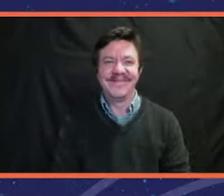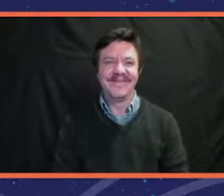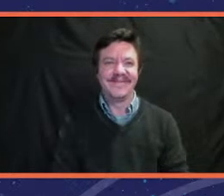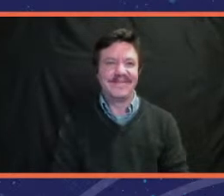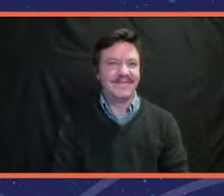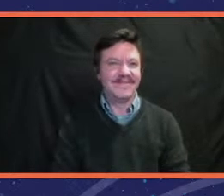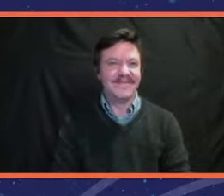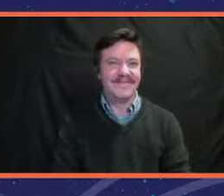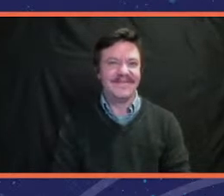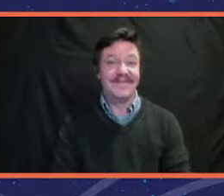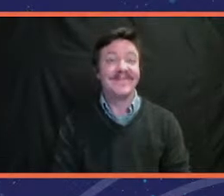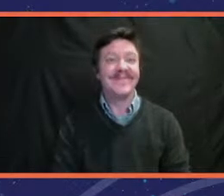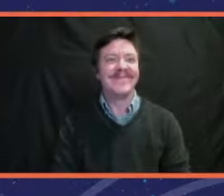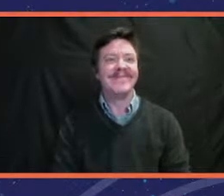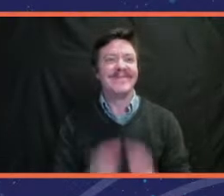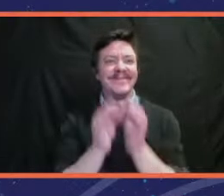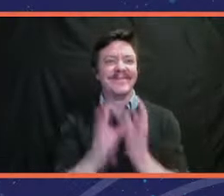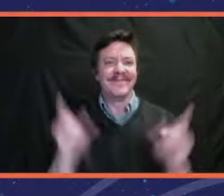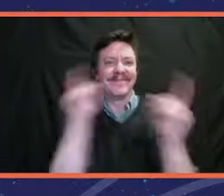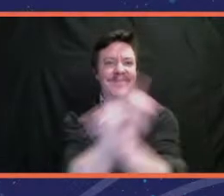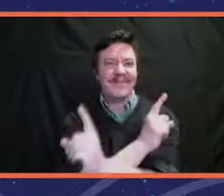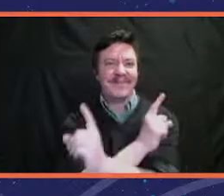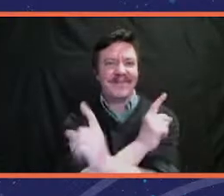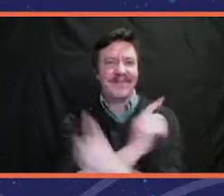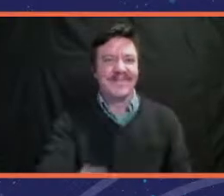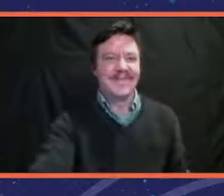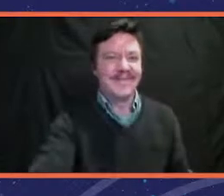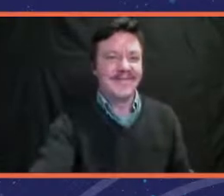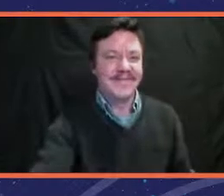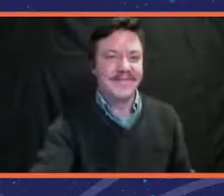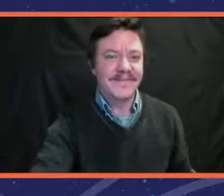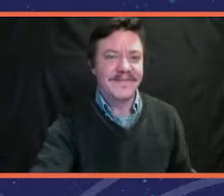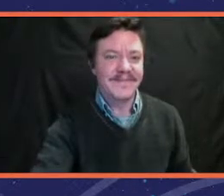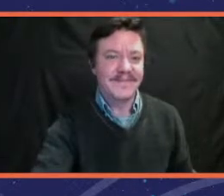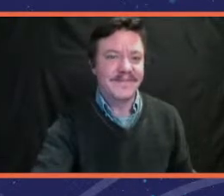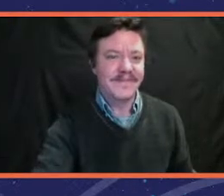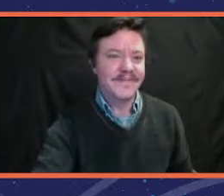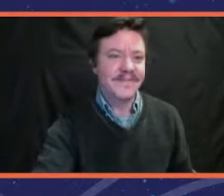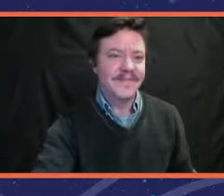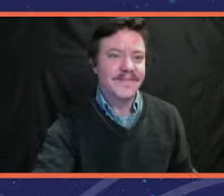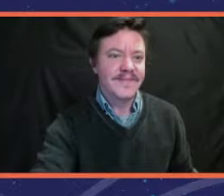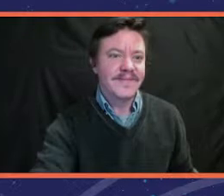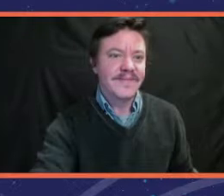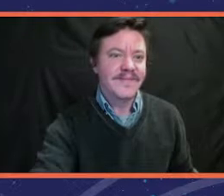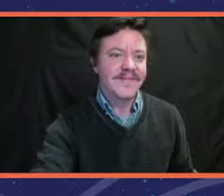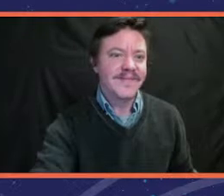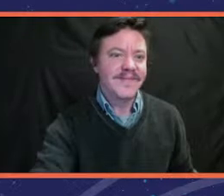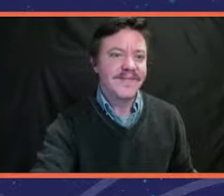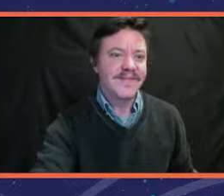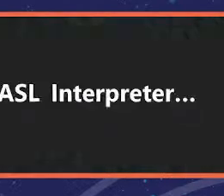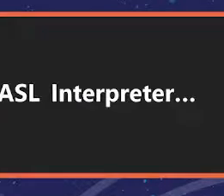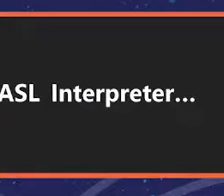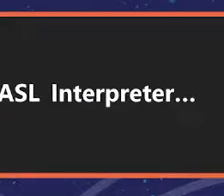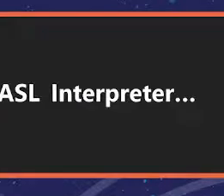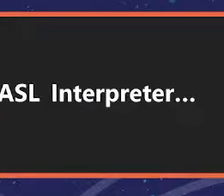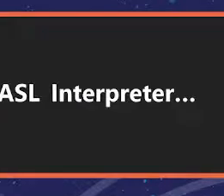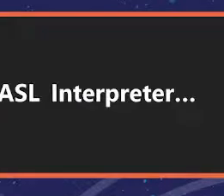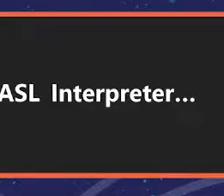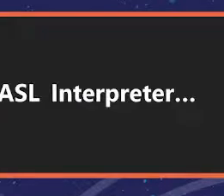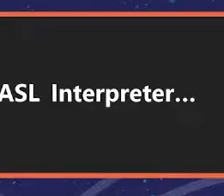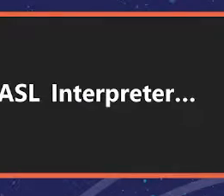Yo, give it up virtually for the incredible GOLD Gold, formerly known as Coco